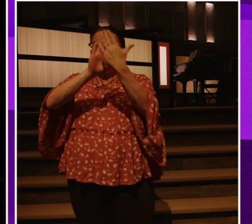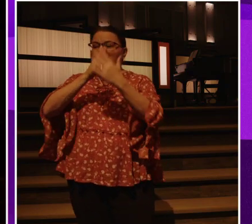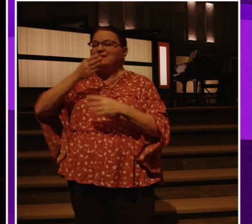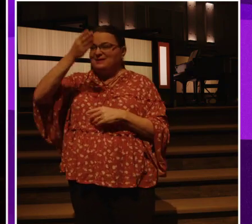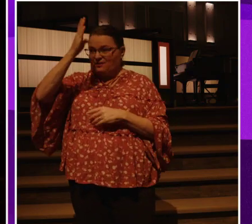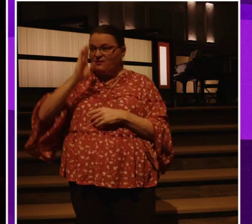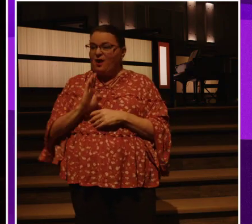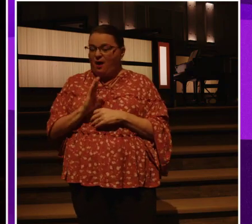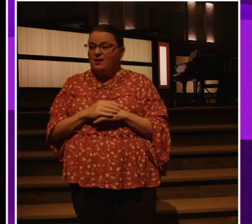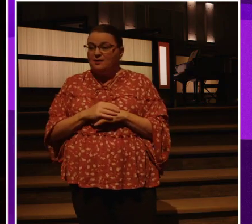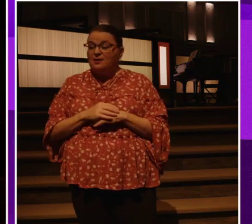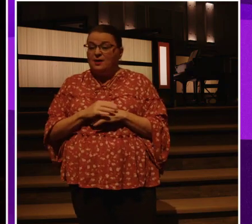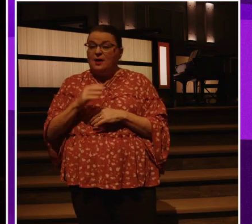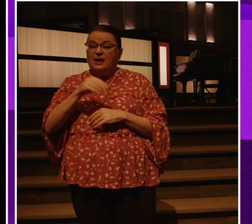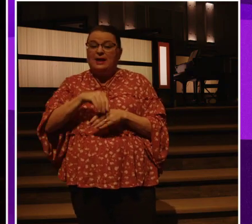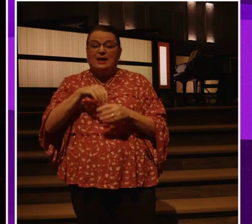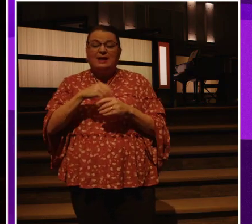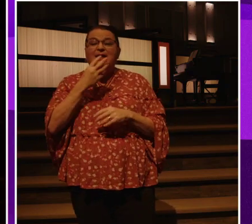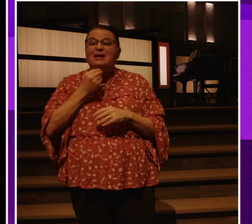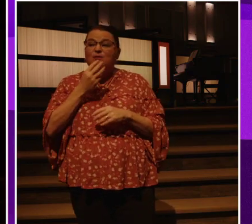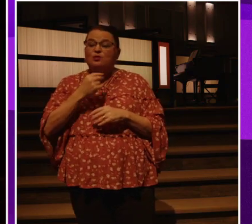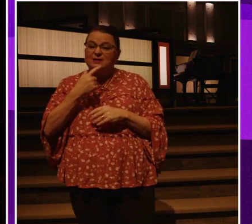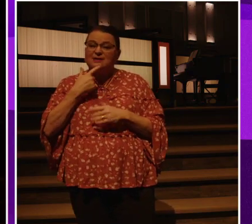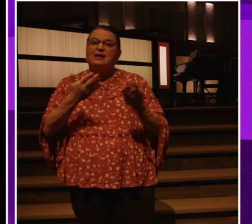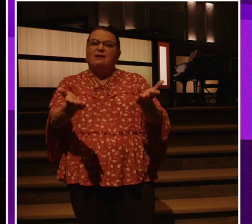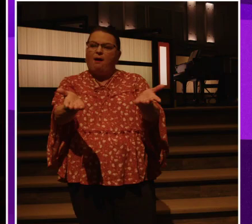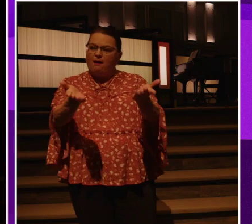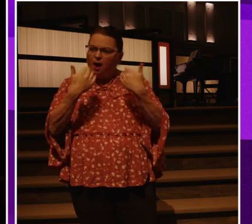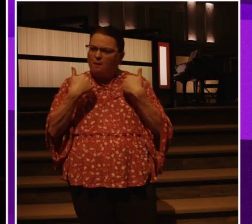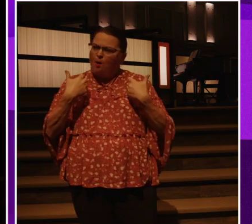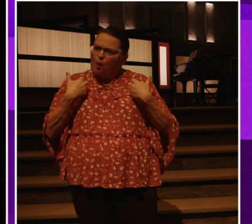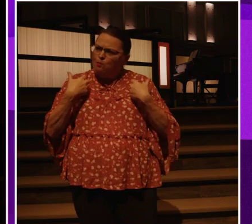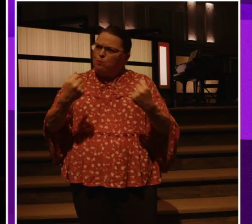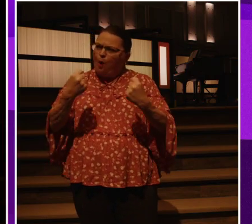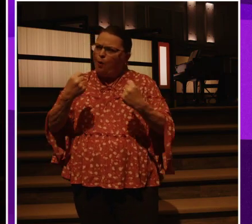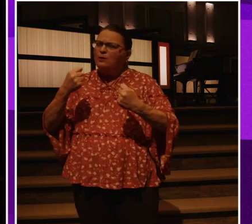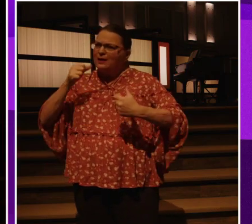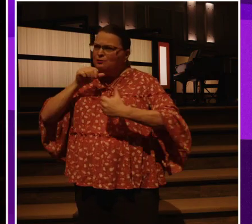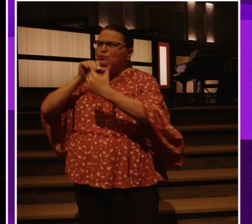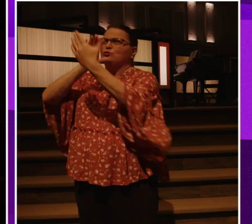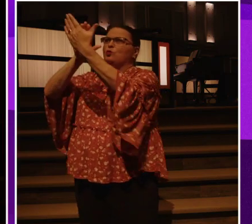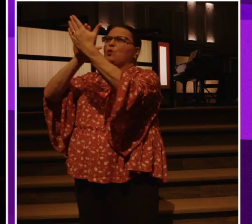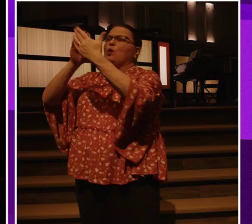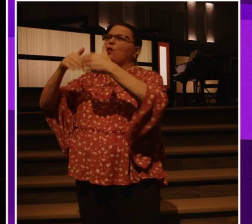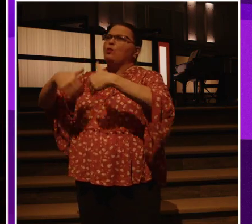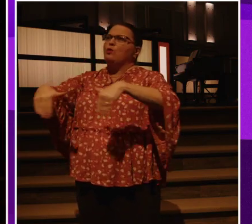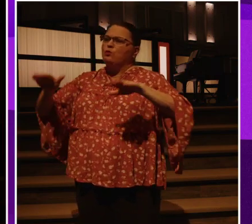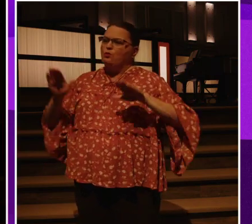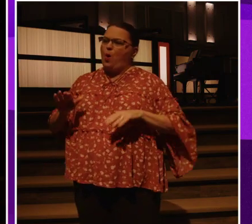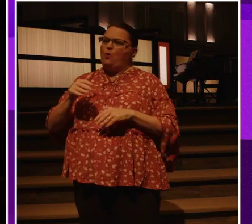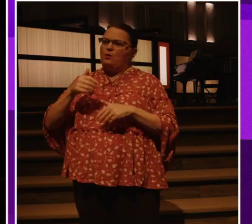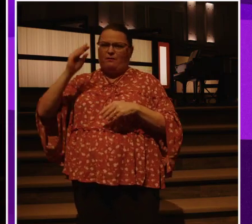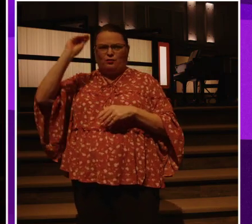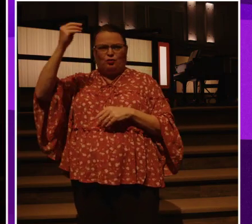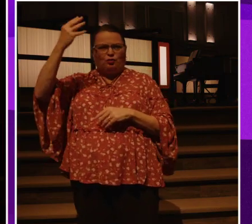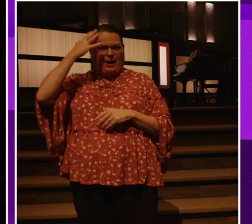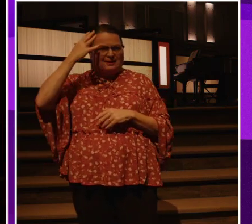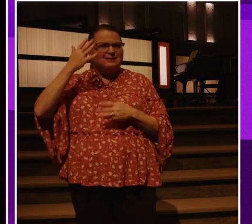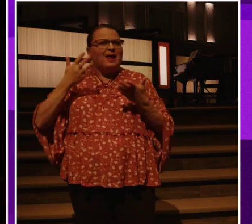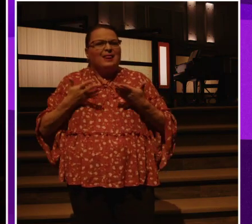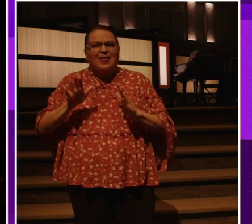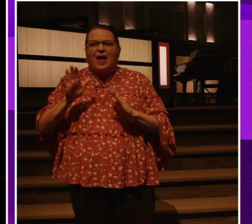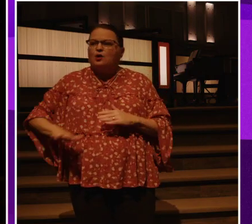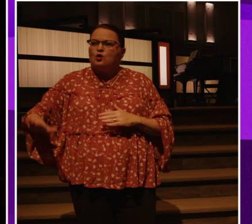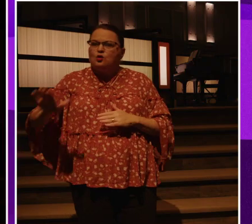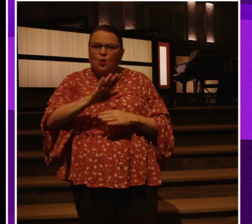God. In fact, the book of Hebrews says, "Come boldly to the throne of grace and let your request,